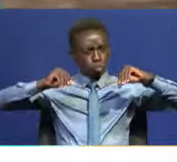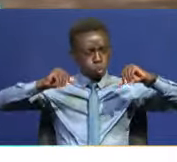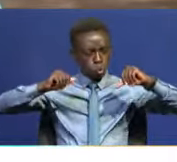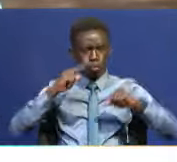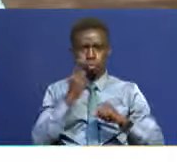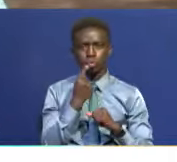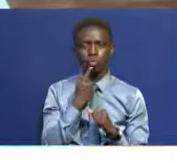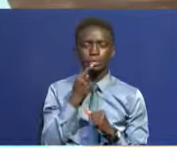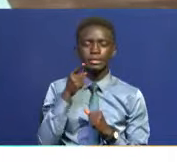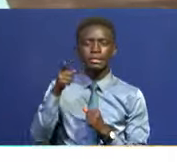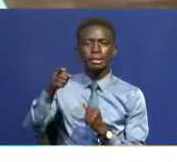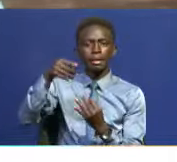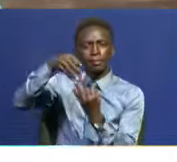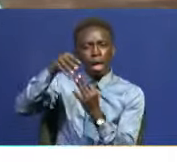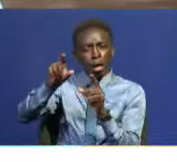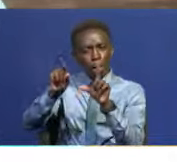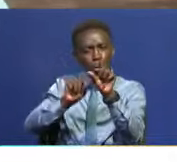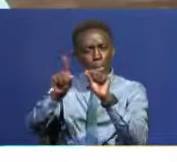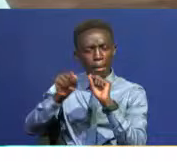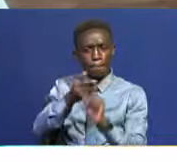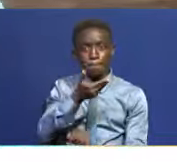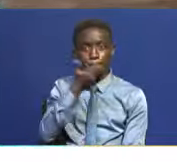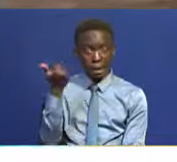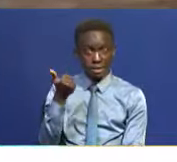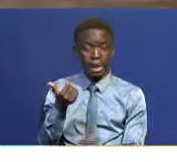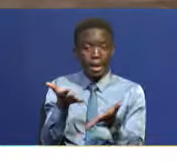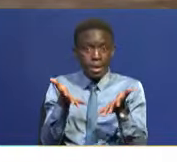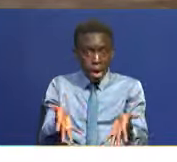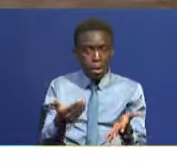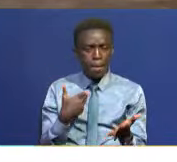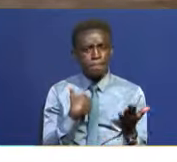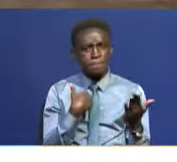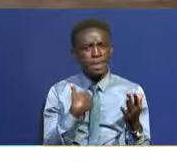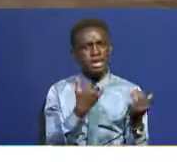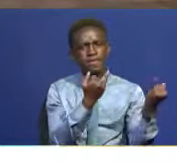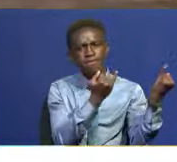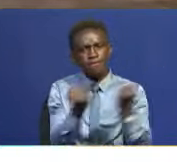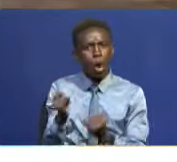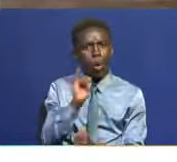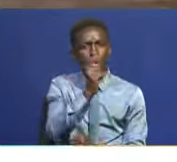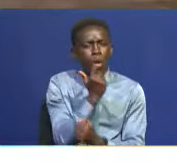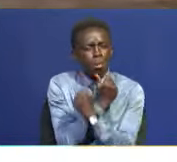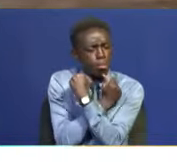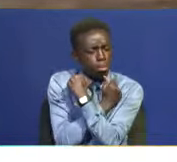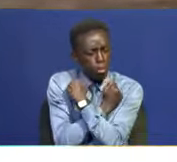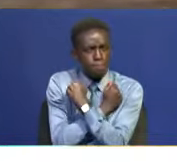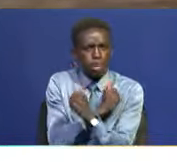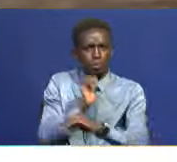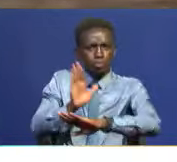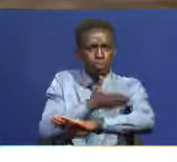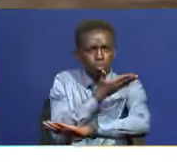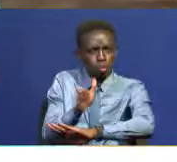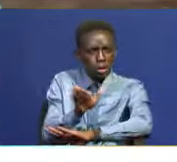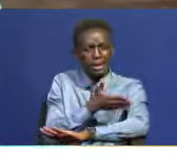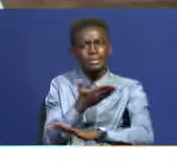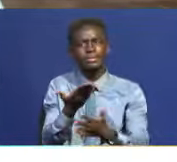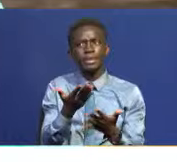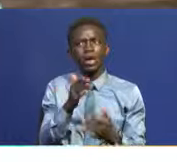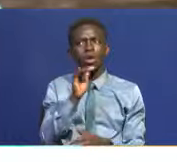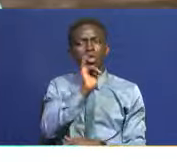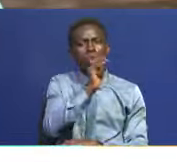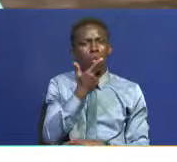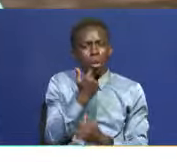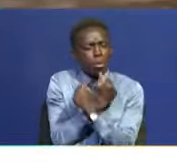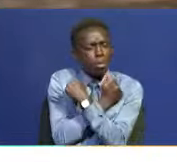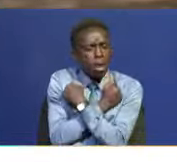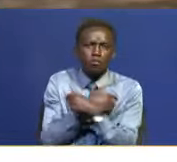talents, and I want to invite the lovers of music to attend, the lovers of elocution to also attend and